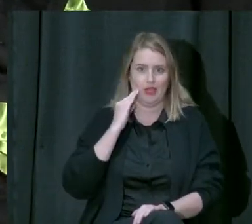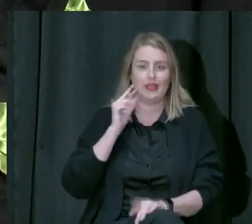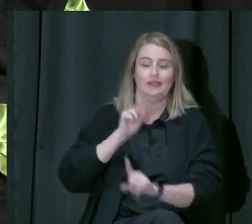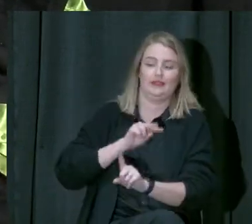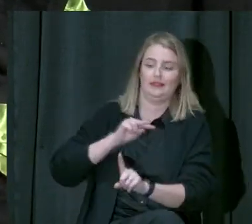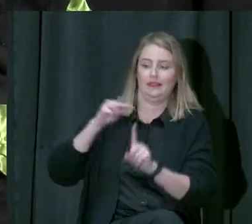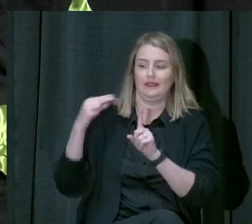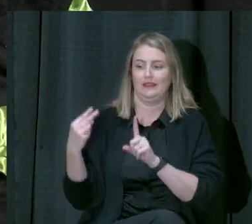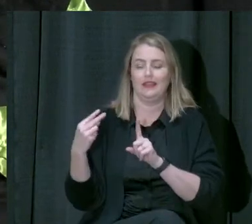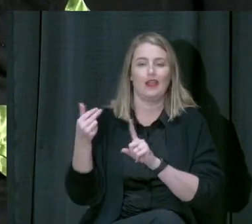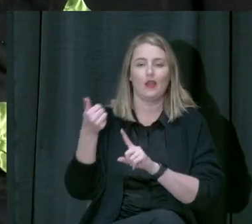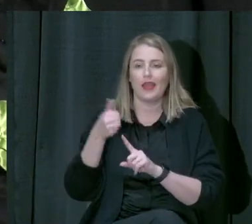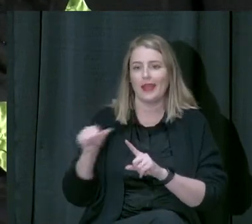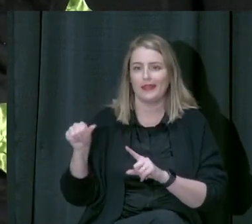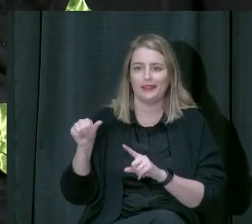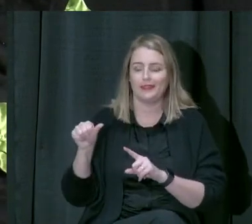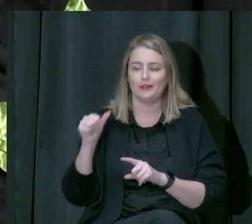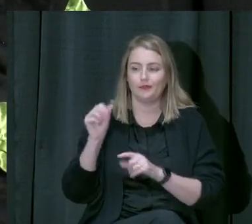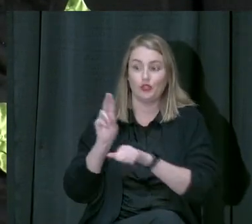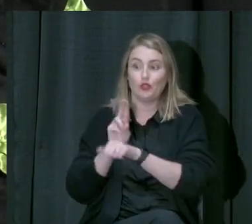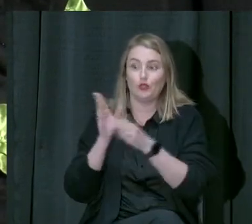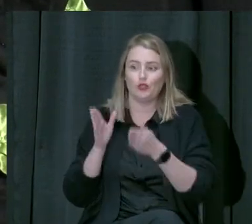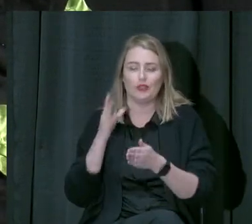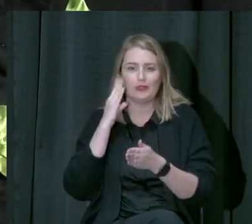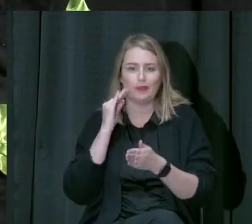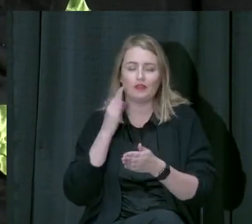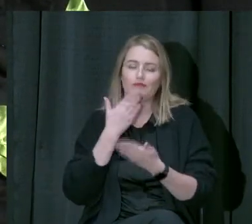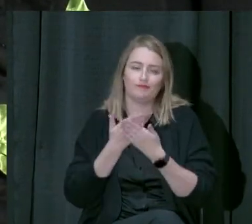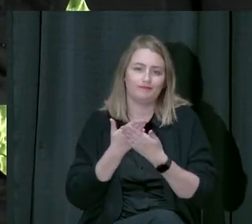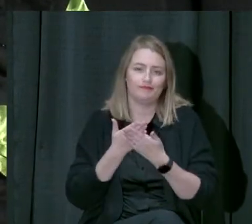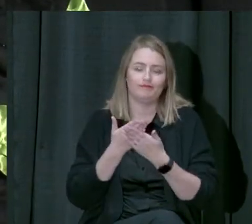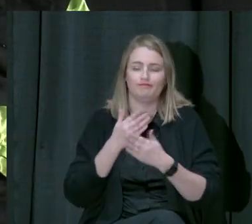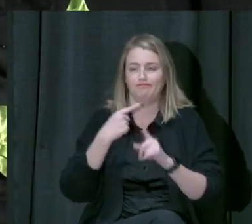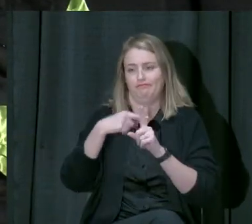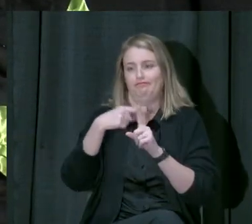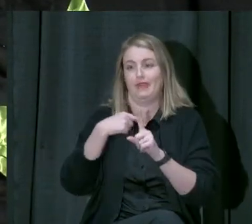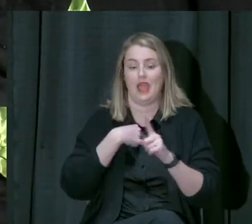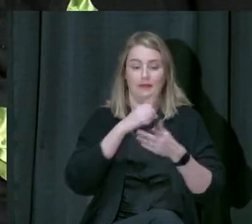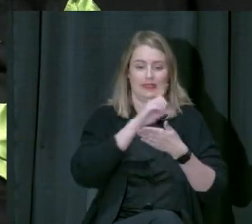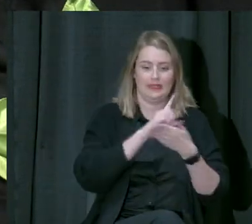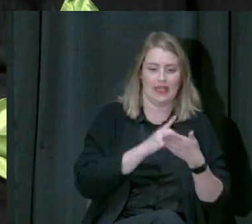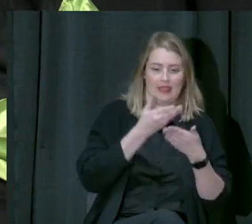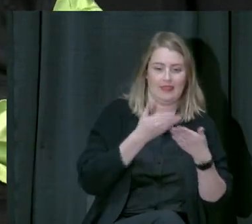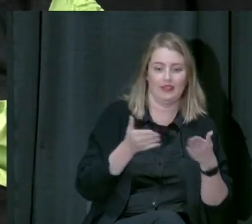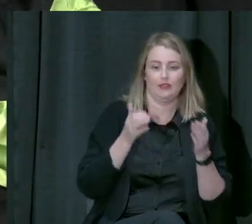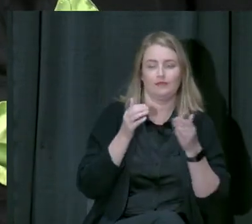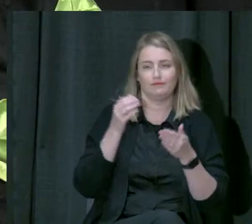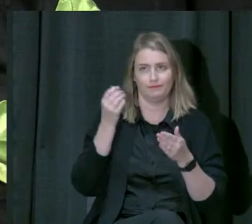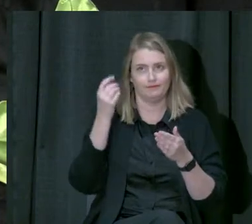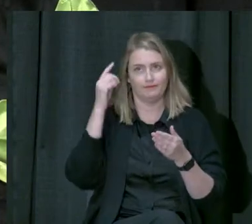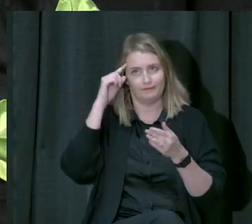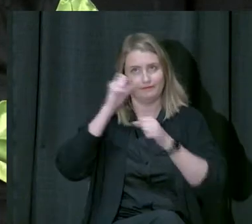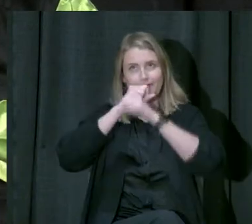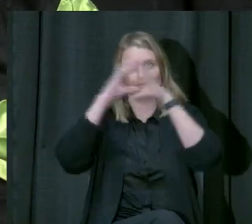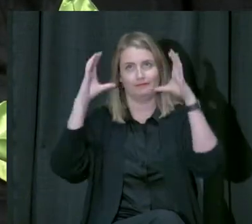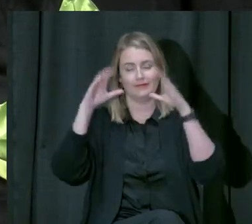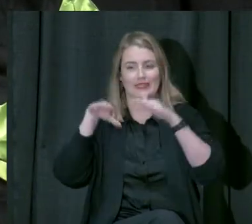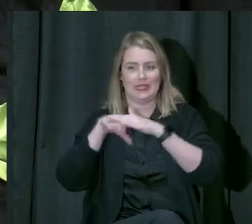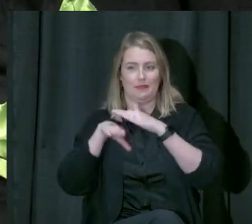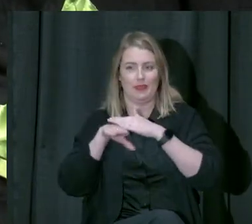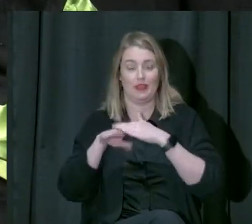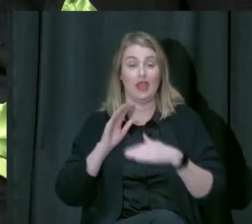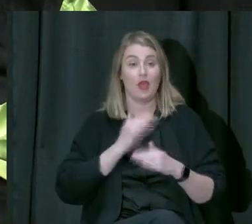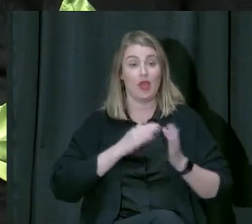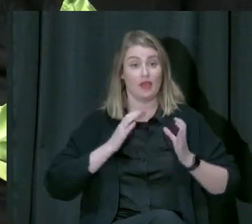user experience is a good user experience, that I'm really designing things with accessibility in mind. And I think what our clients are